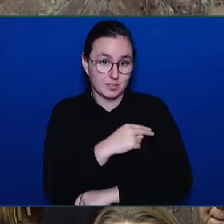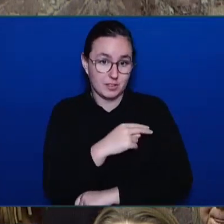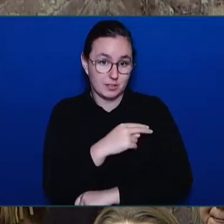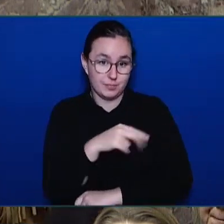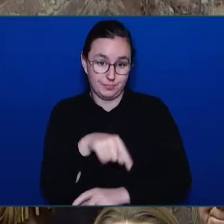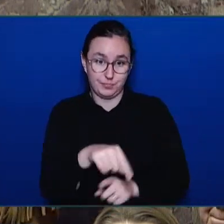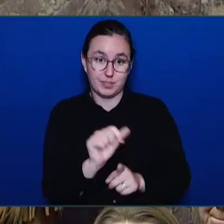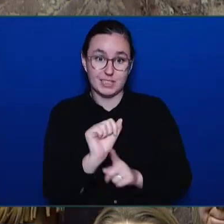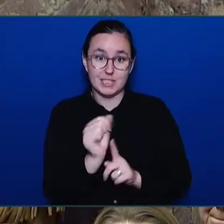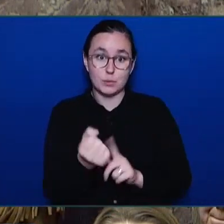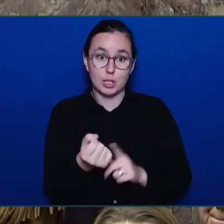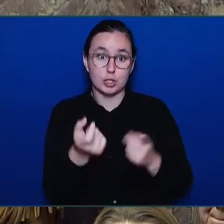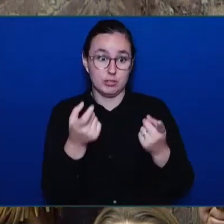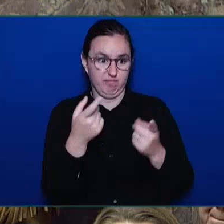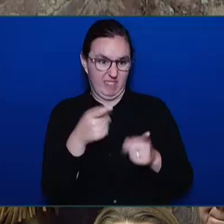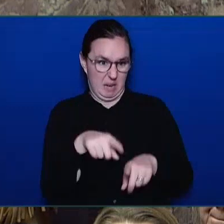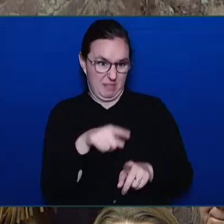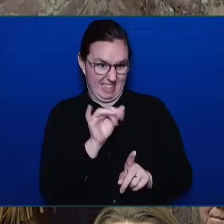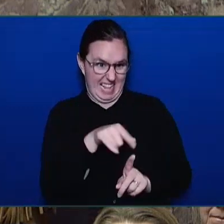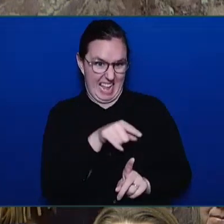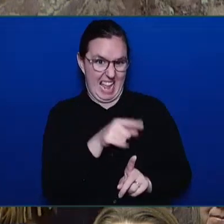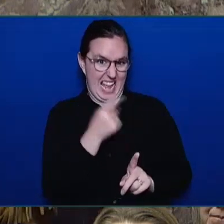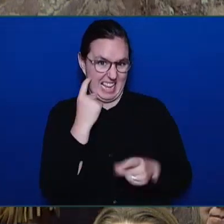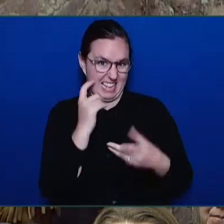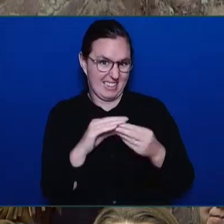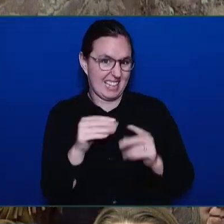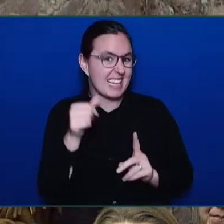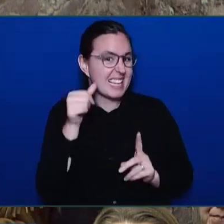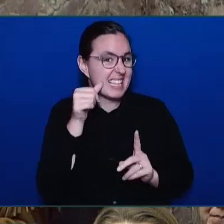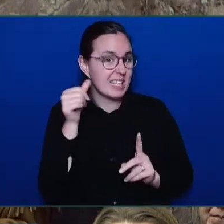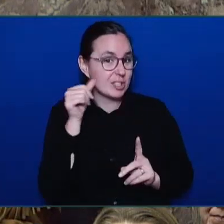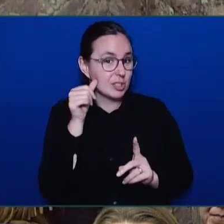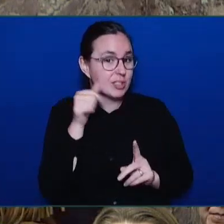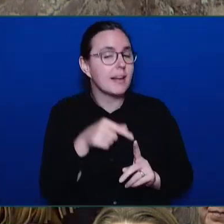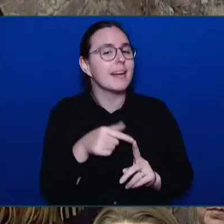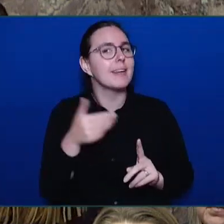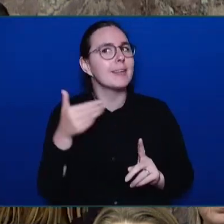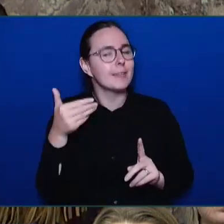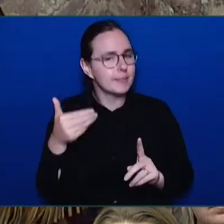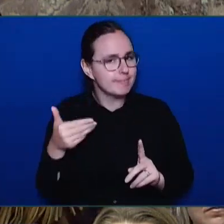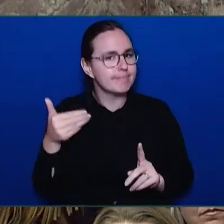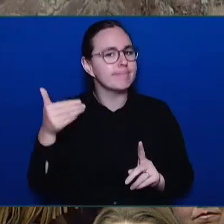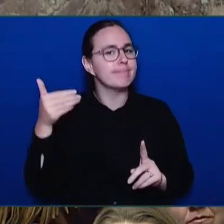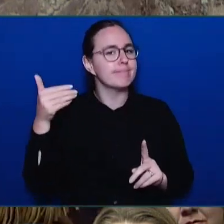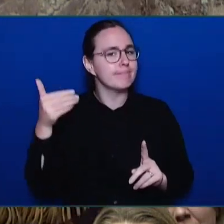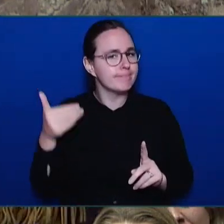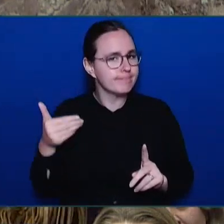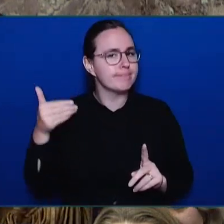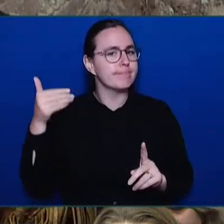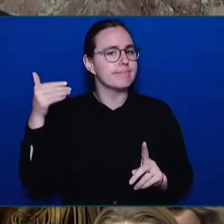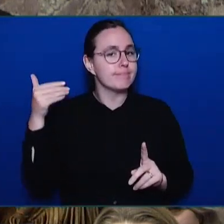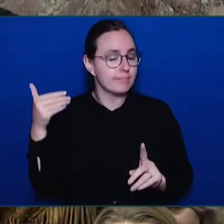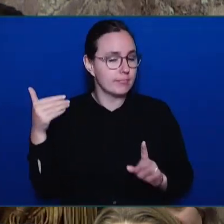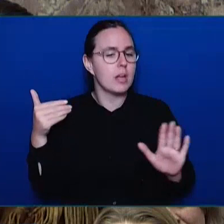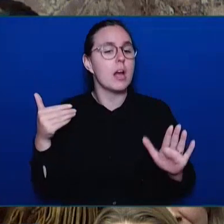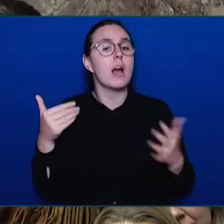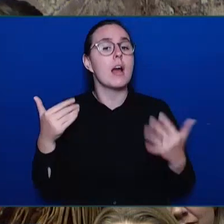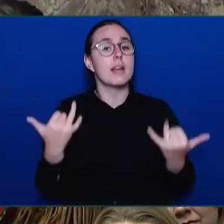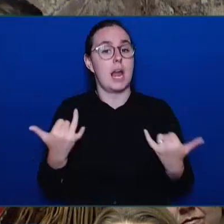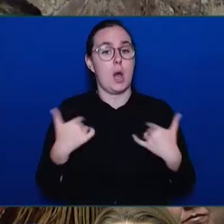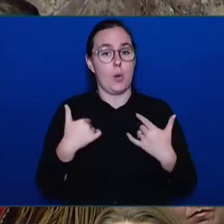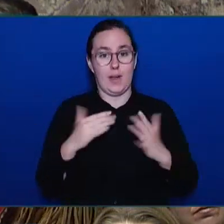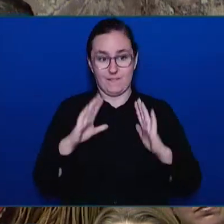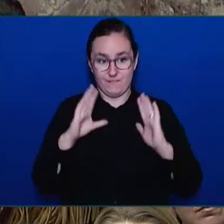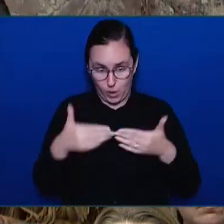happened from time to time. And that's why we're working hard to ensure long-term solutions. What happened yesterday was that a